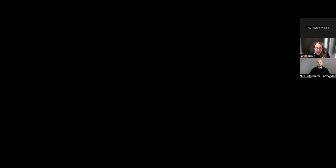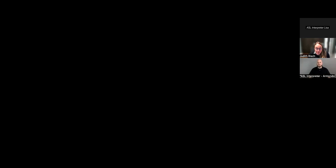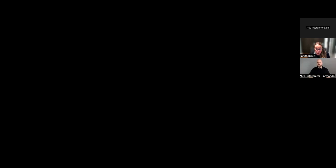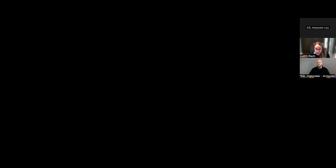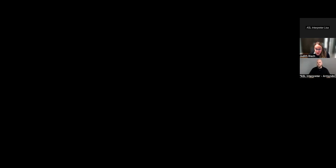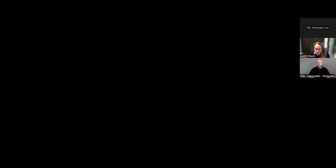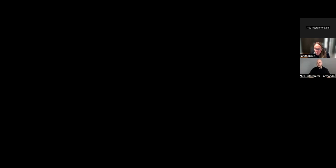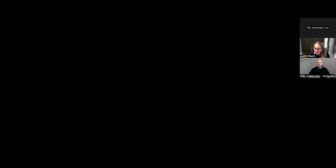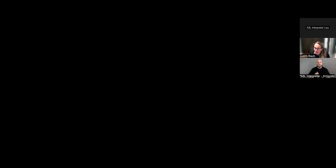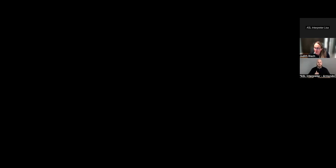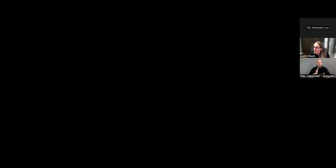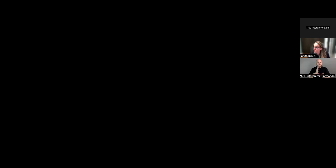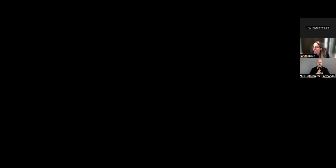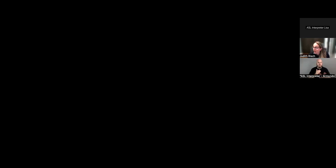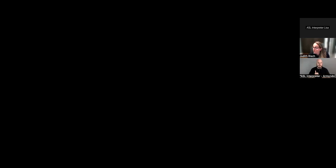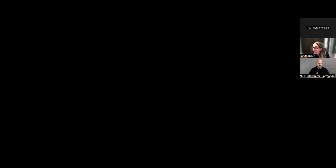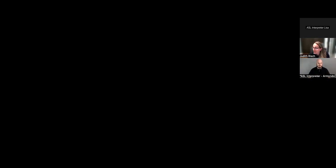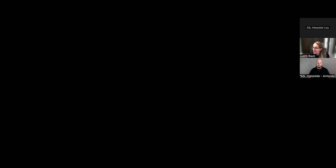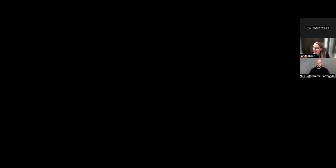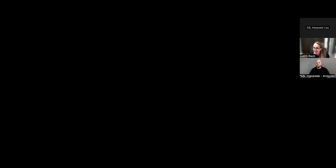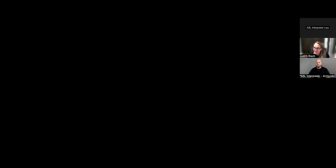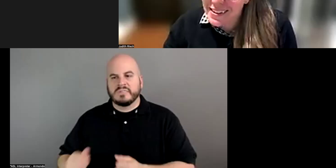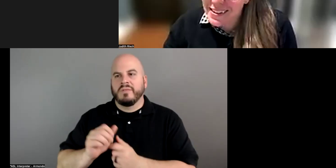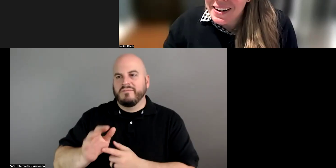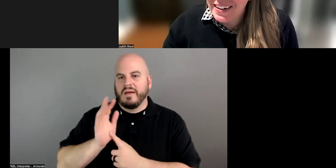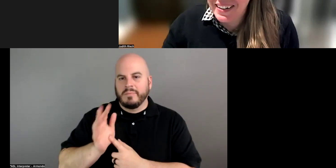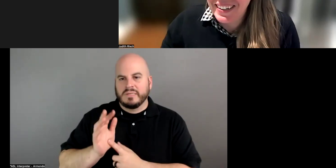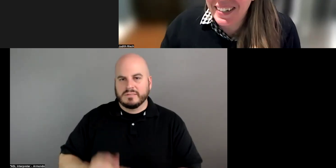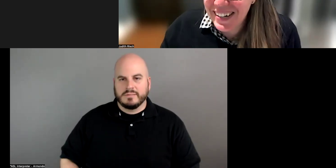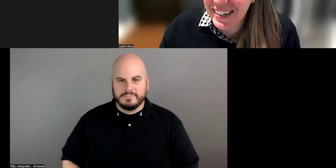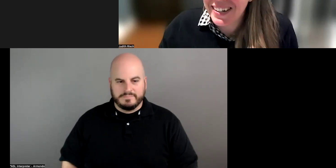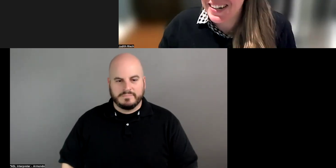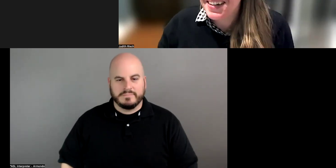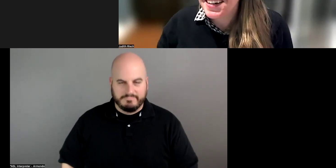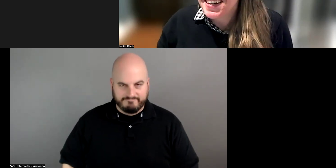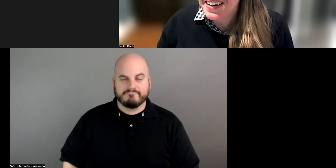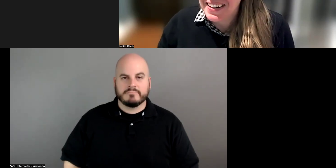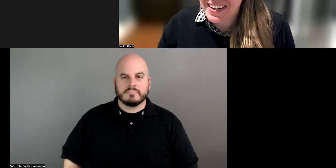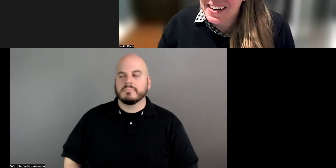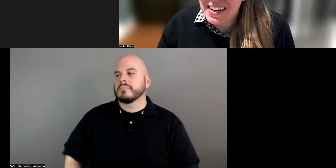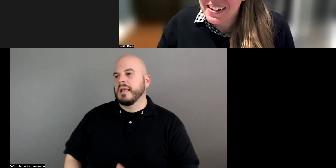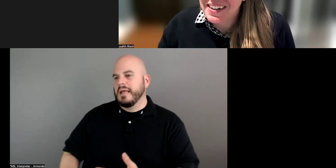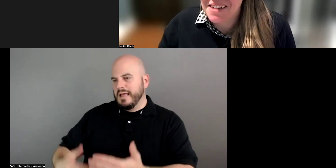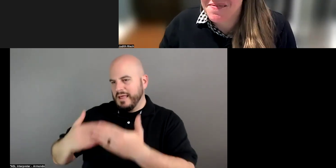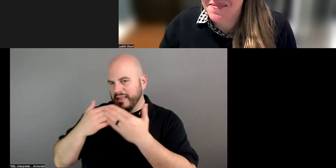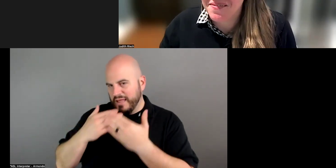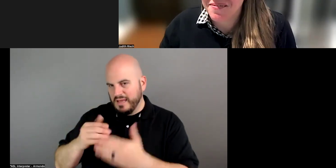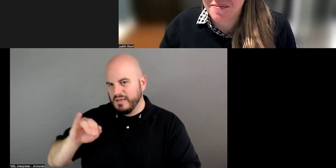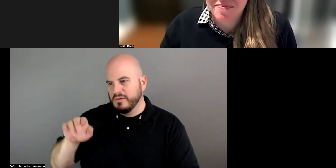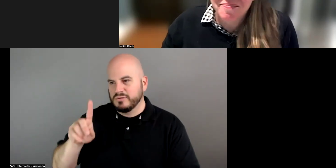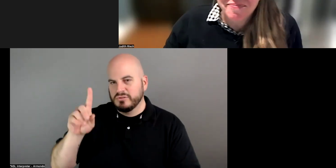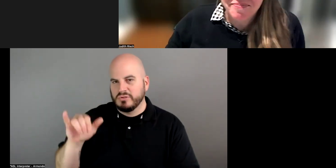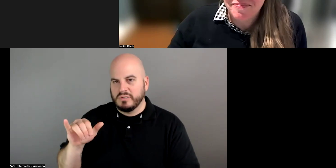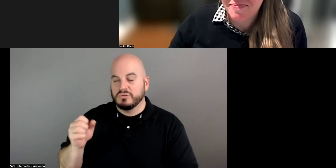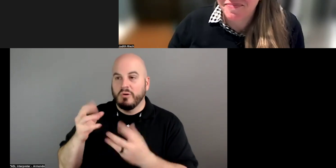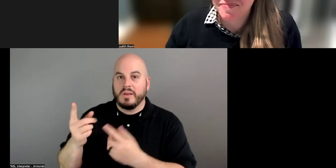I'm going to stop now with 5 minutes. Thank Judith, there was just so many questions